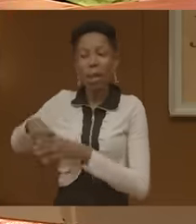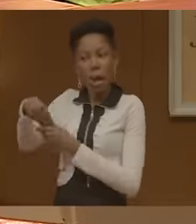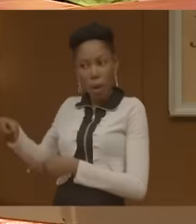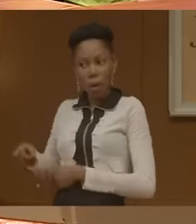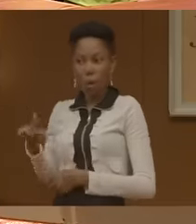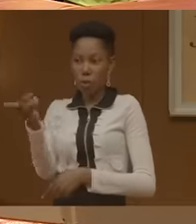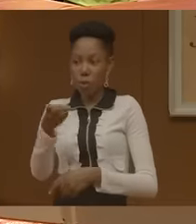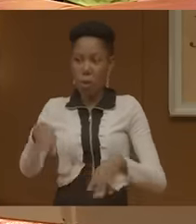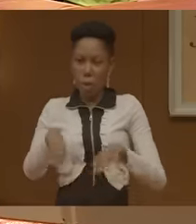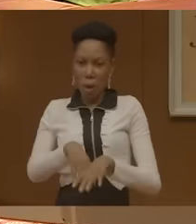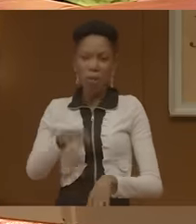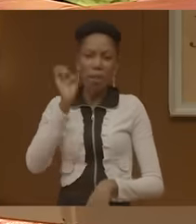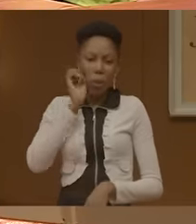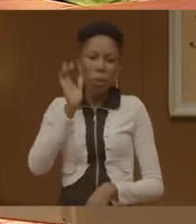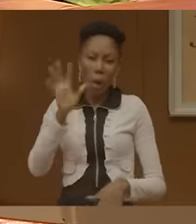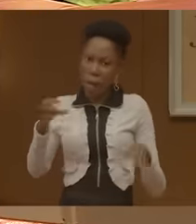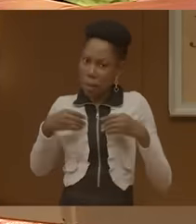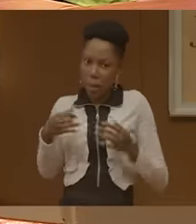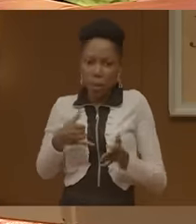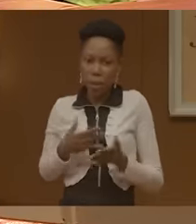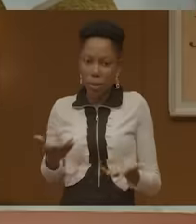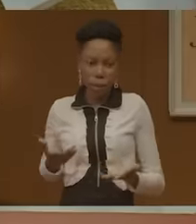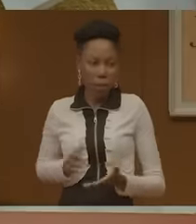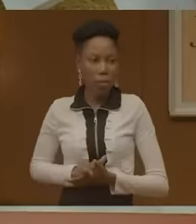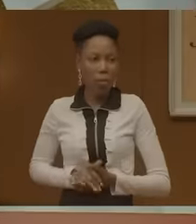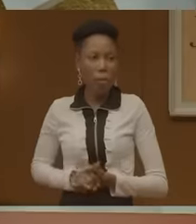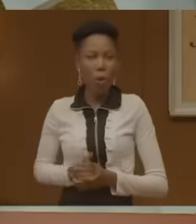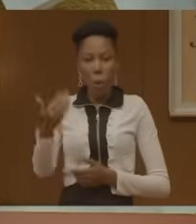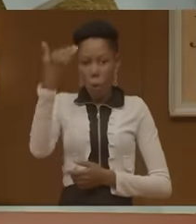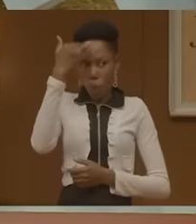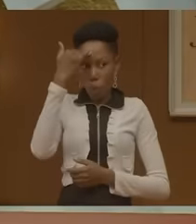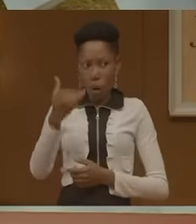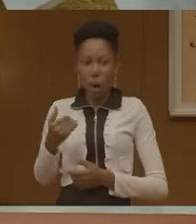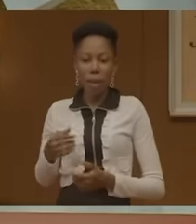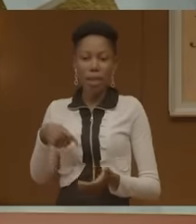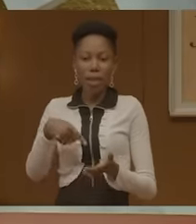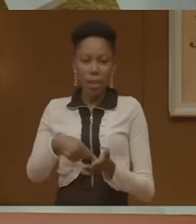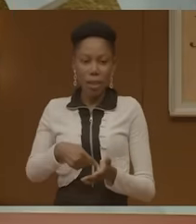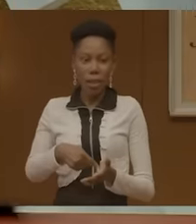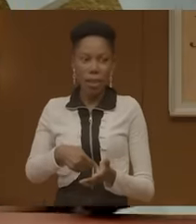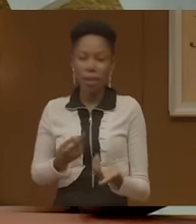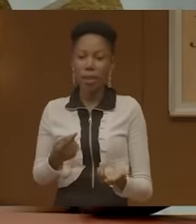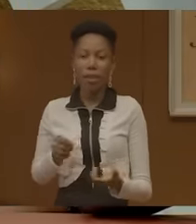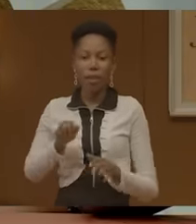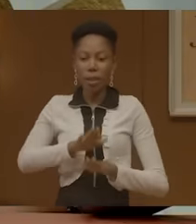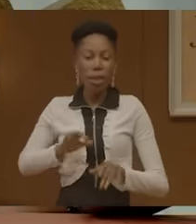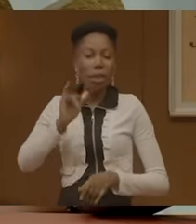the reality. You are a father. But you see, why this child is peculiar is because it's